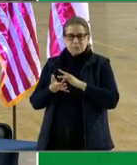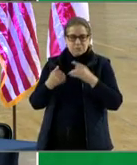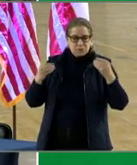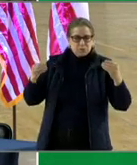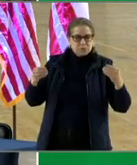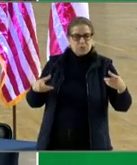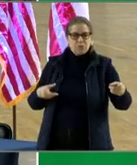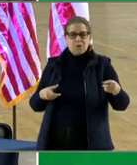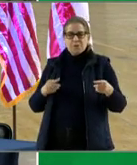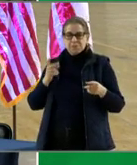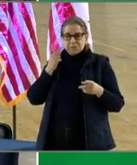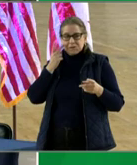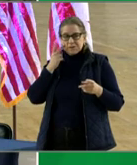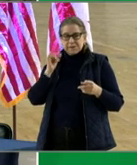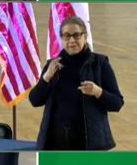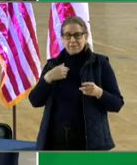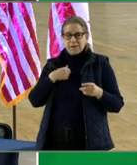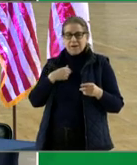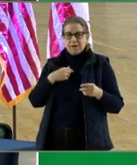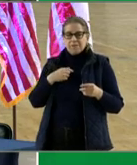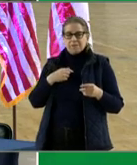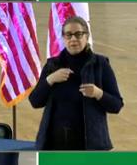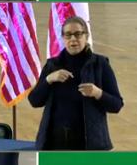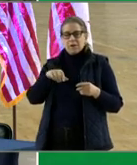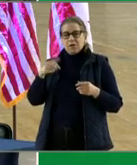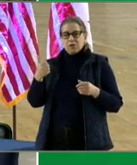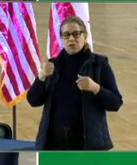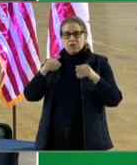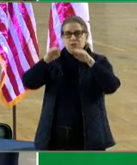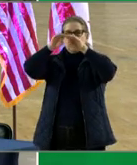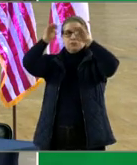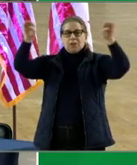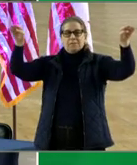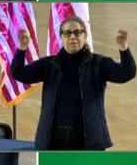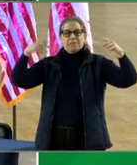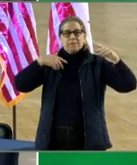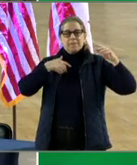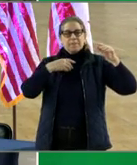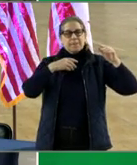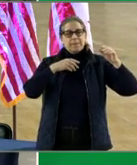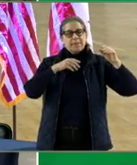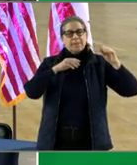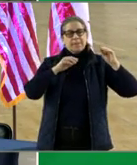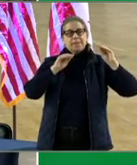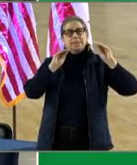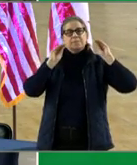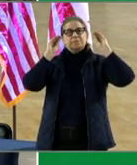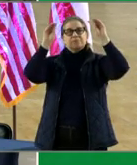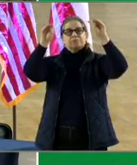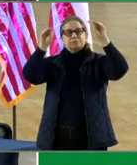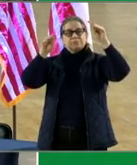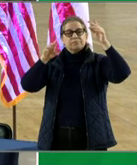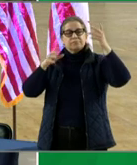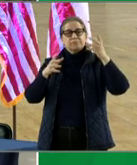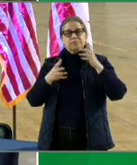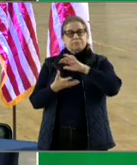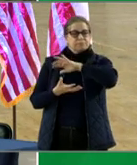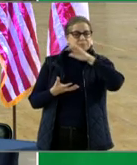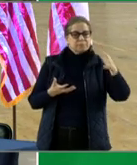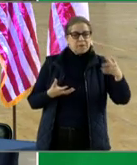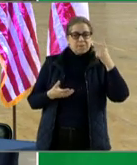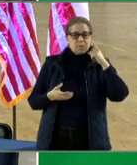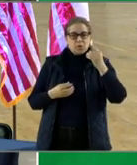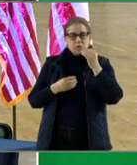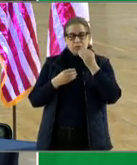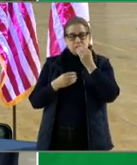added another level of essential employee for grocery, what that would look like for our supply chain, for